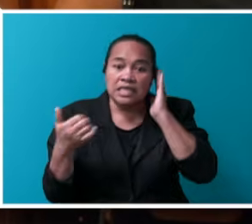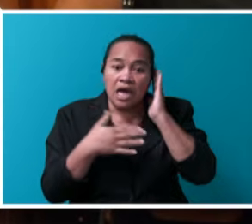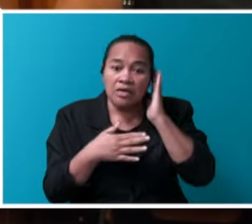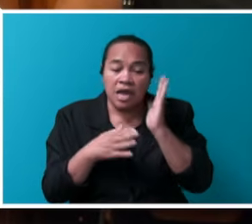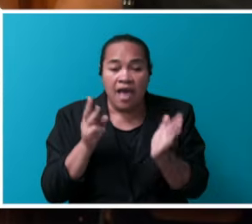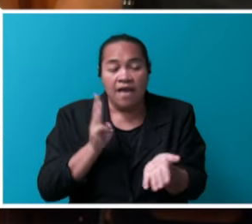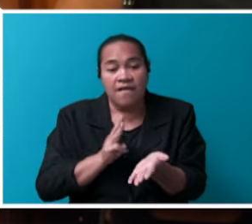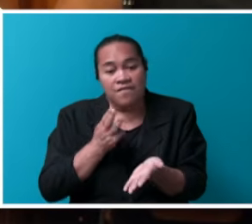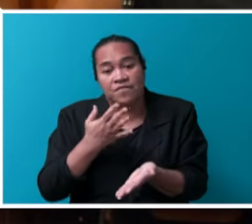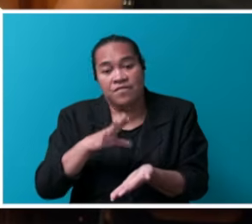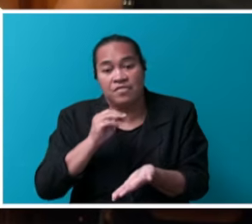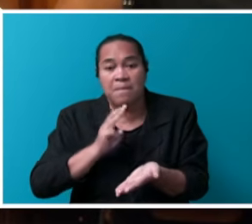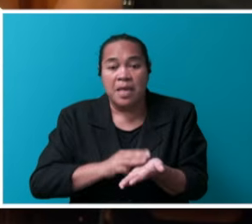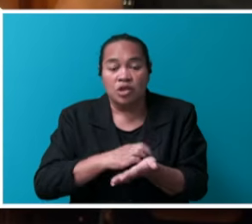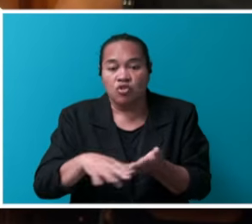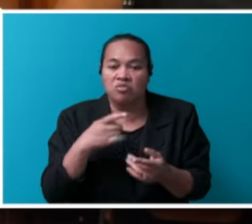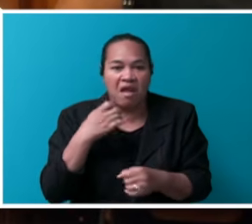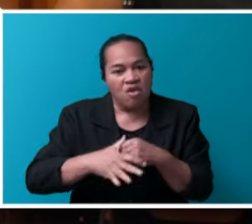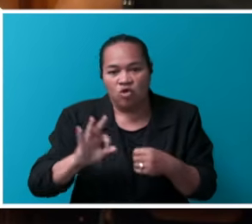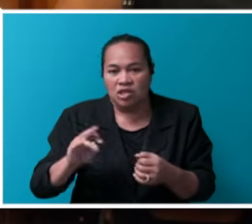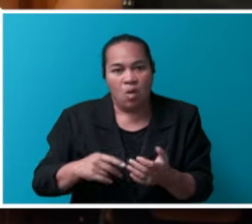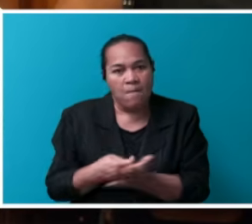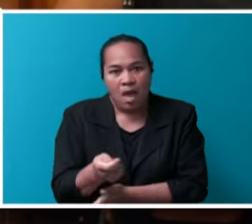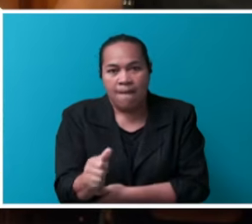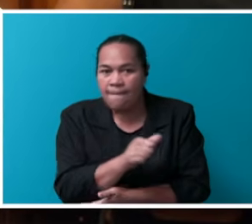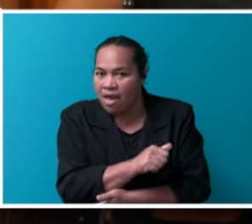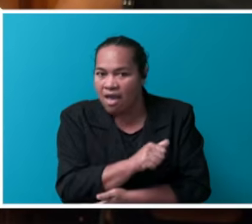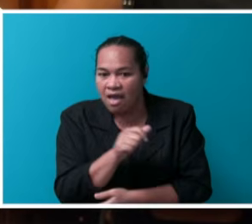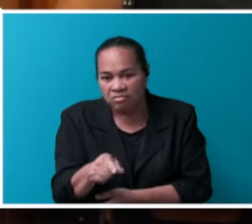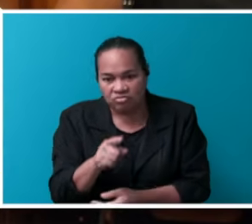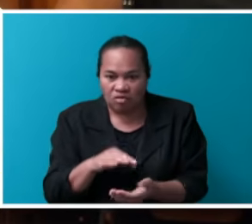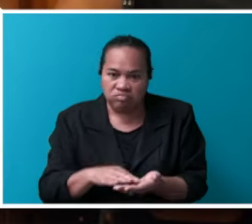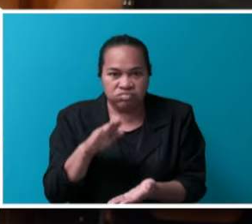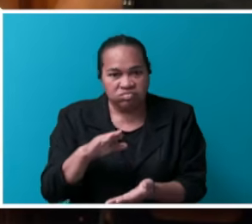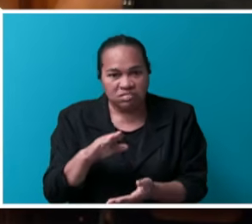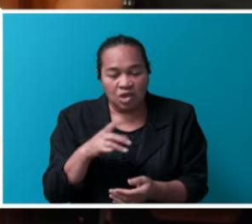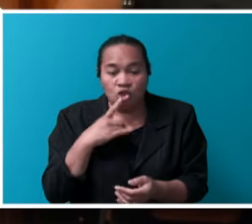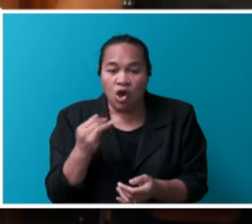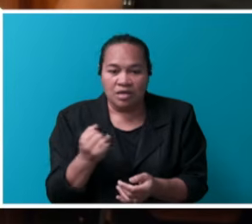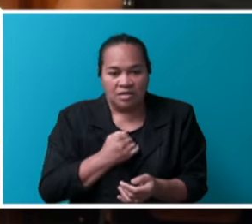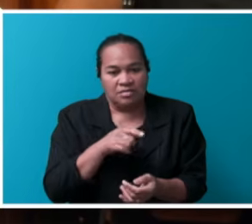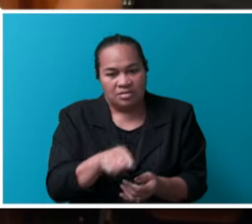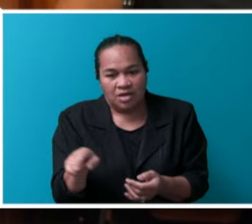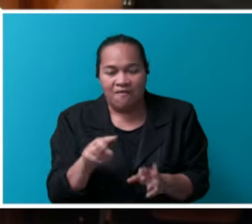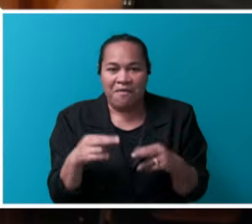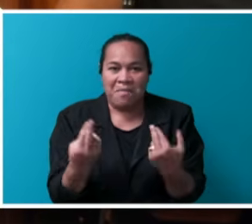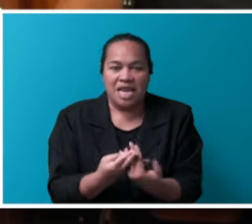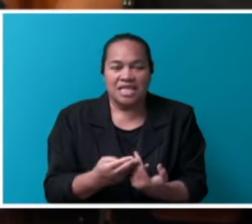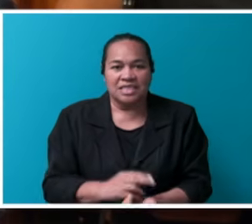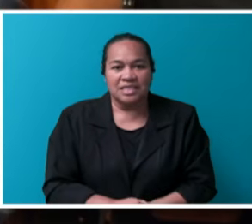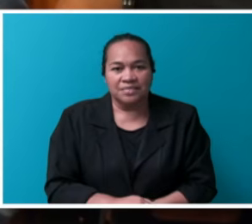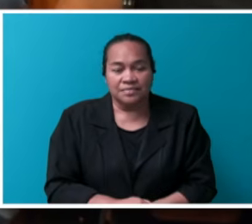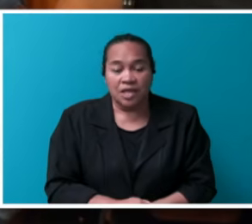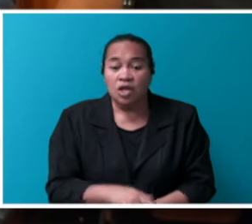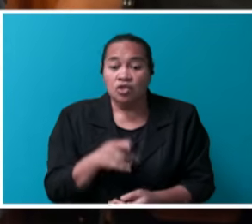debt for over 53,000 students and their families, increasing the disposable incomes of those thousands of families. Through